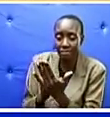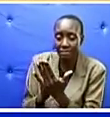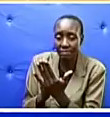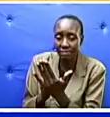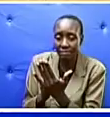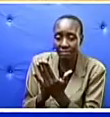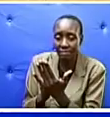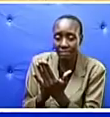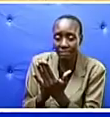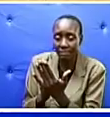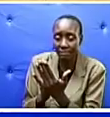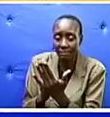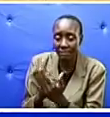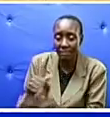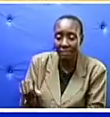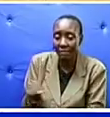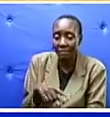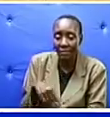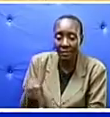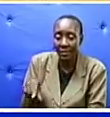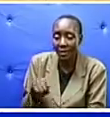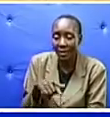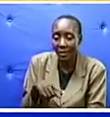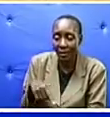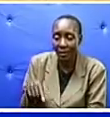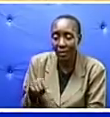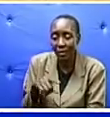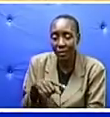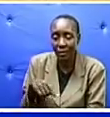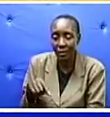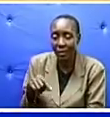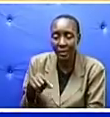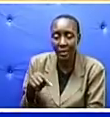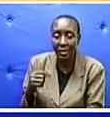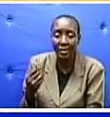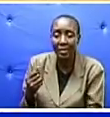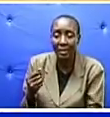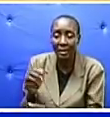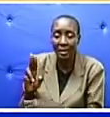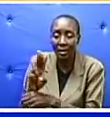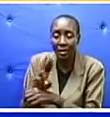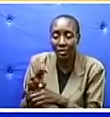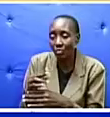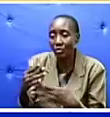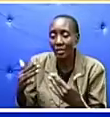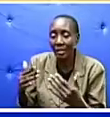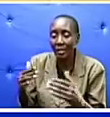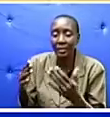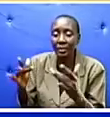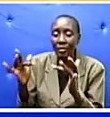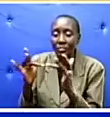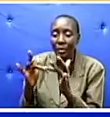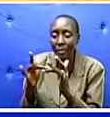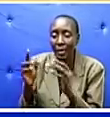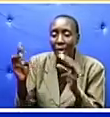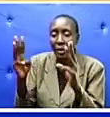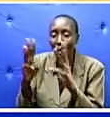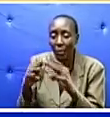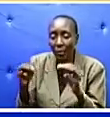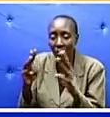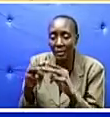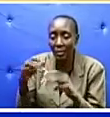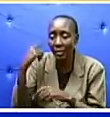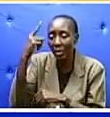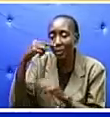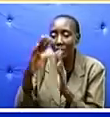we find ourselves, or we meet ourselves mostly in online WhatsApp group, Telegram, mm-hmm. Facebook, and as